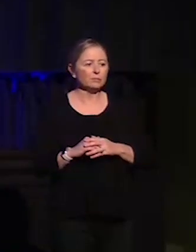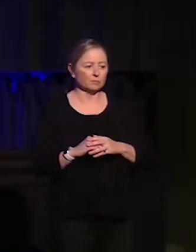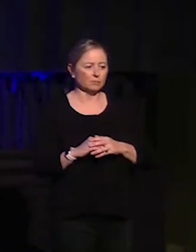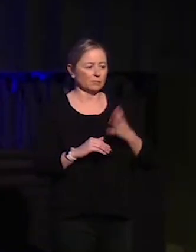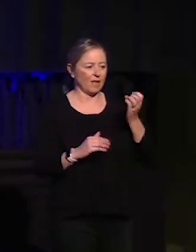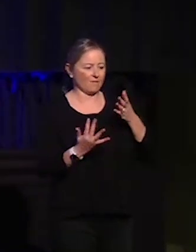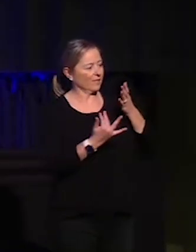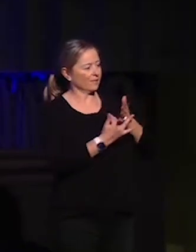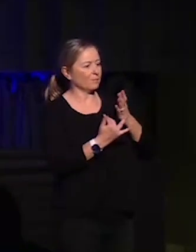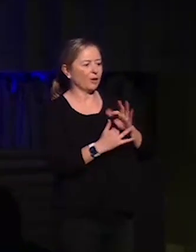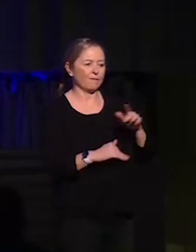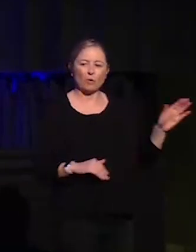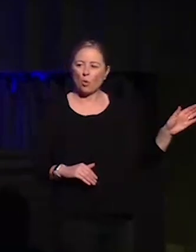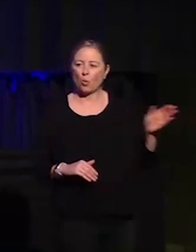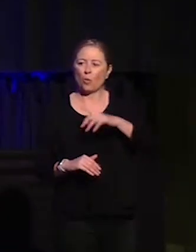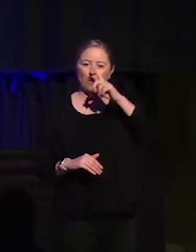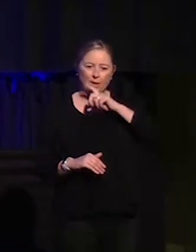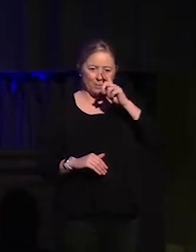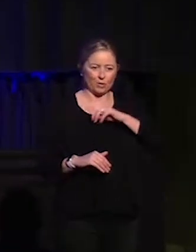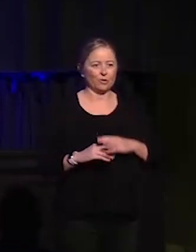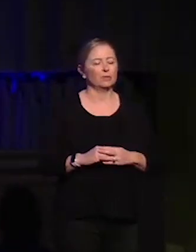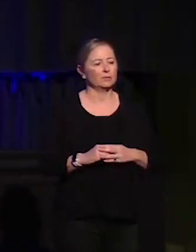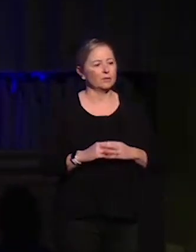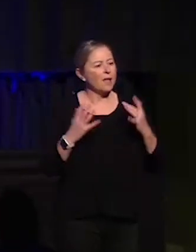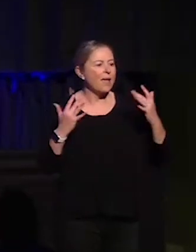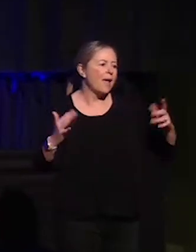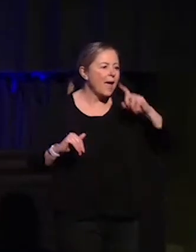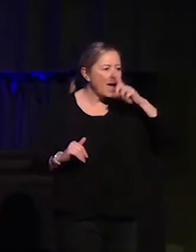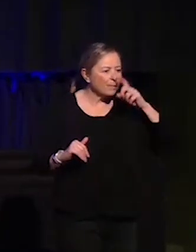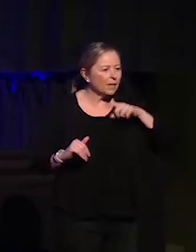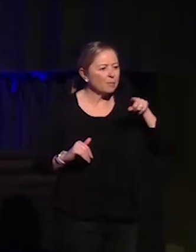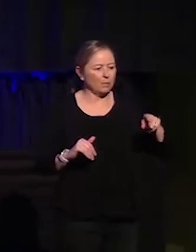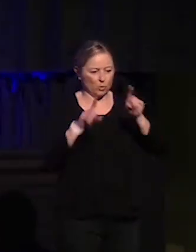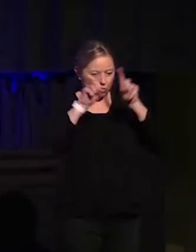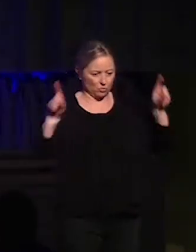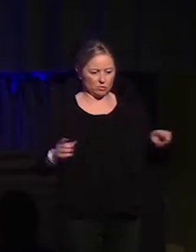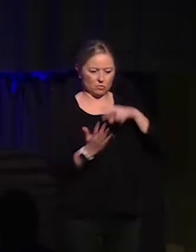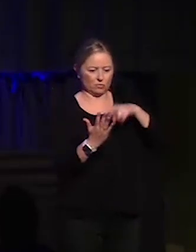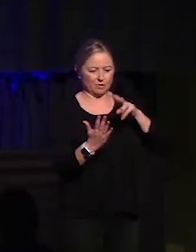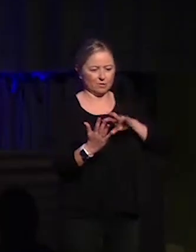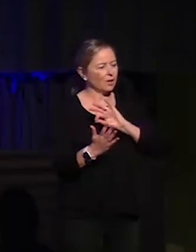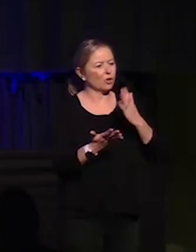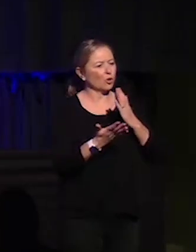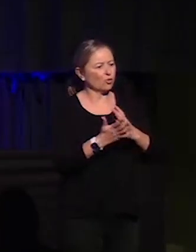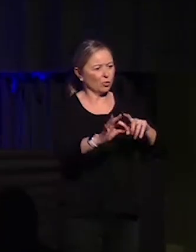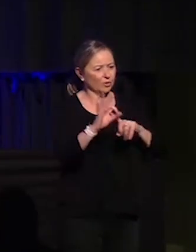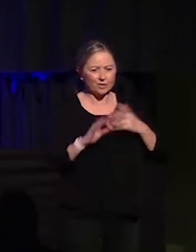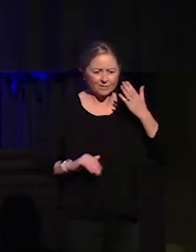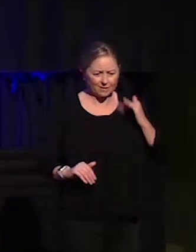accessibility is for everyone. So the question of, but how many people use screen readers anyway, isn't a valid question. It doesn't